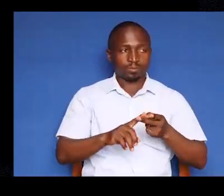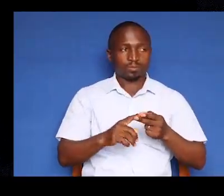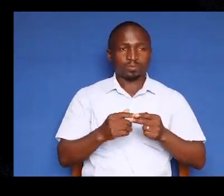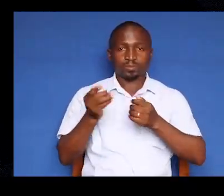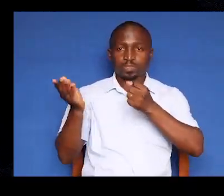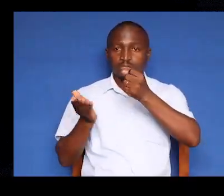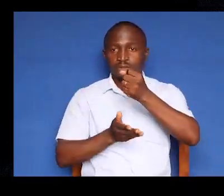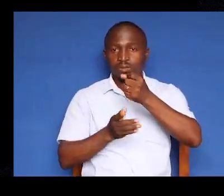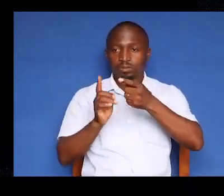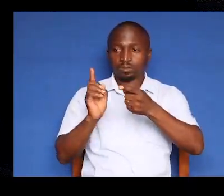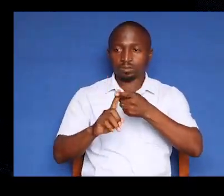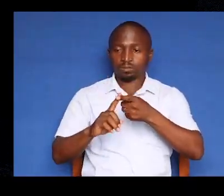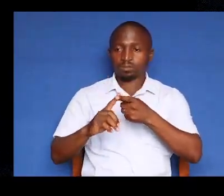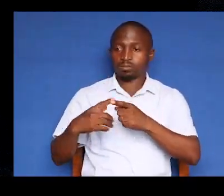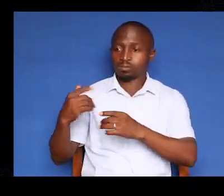over income